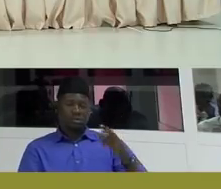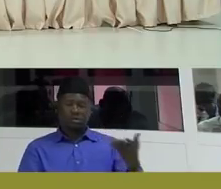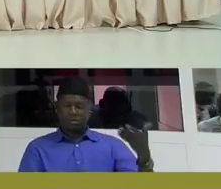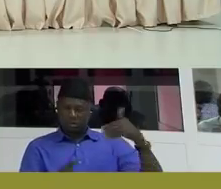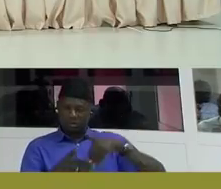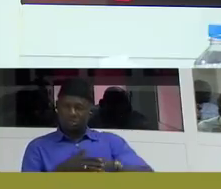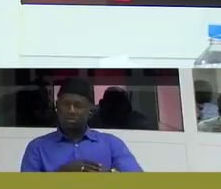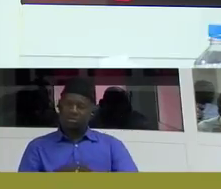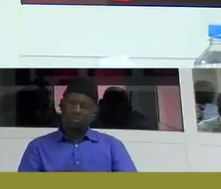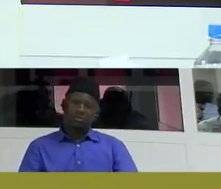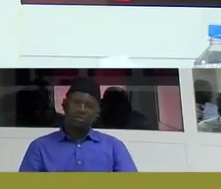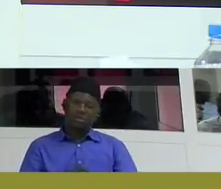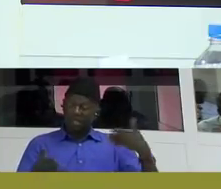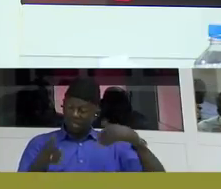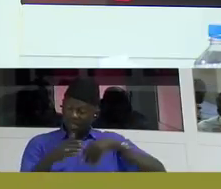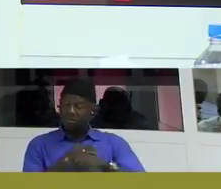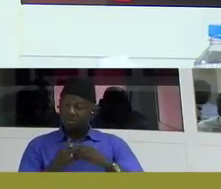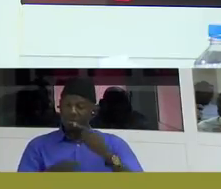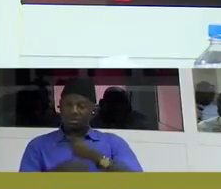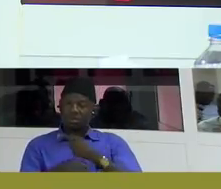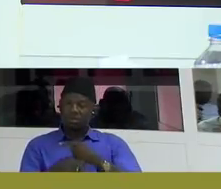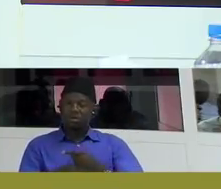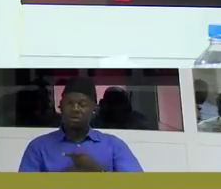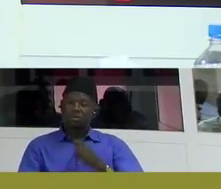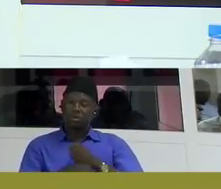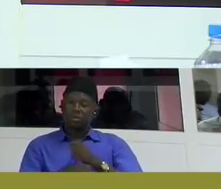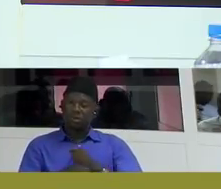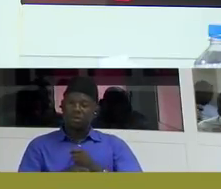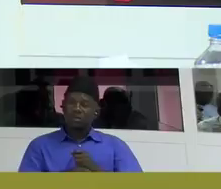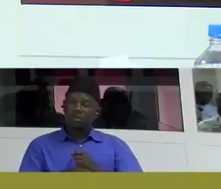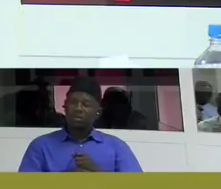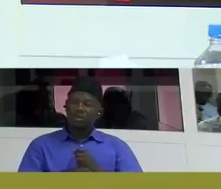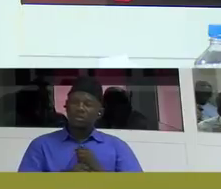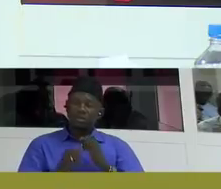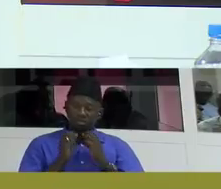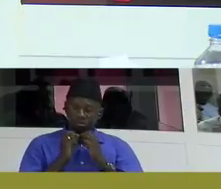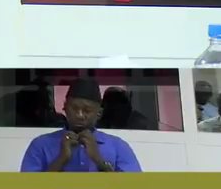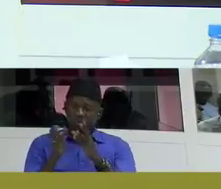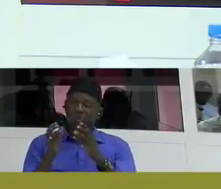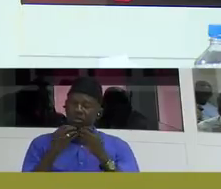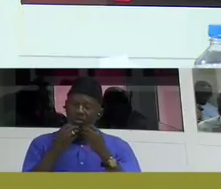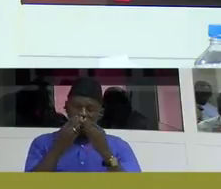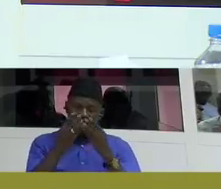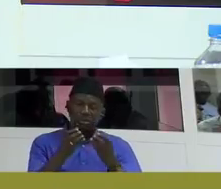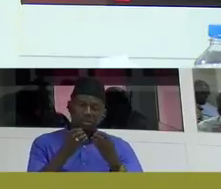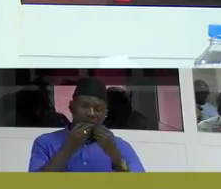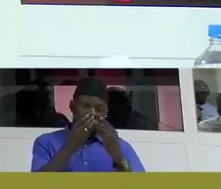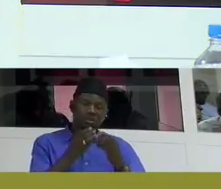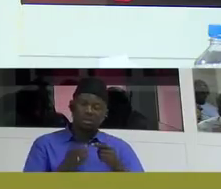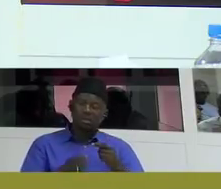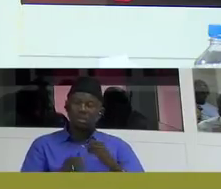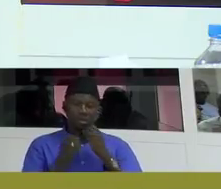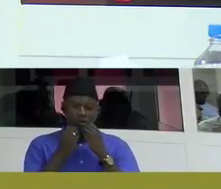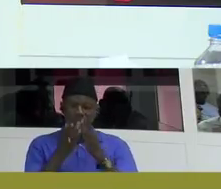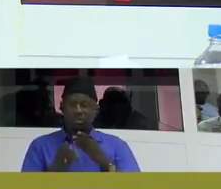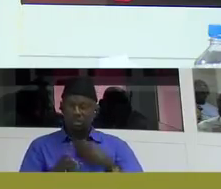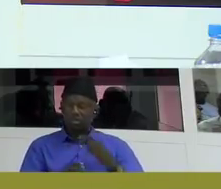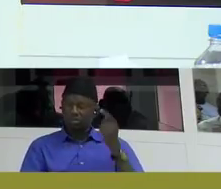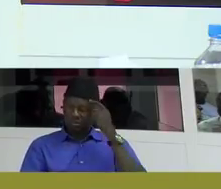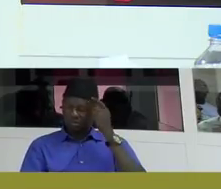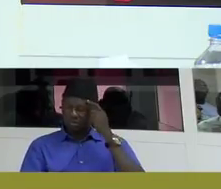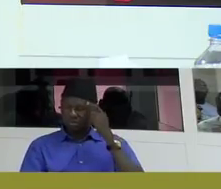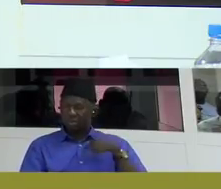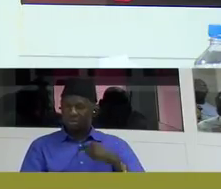here, and claimed to be knowledgeable in Bible knowledge,